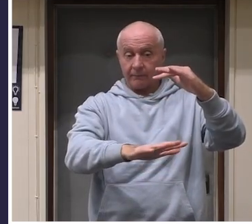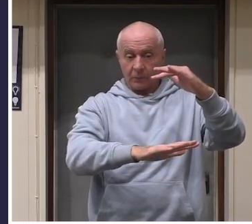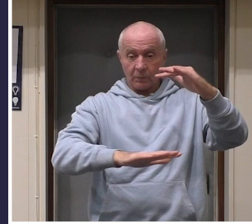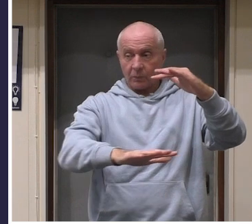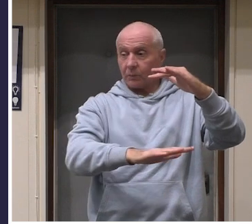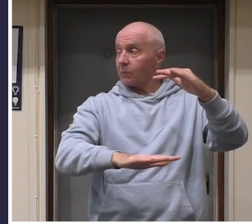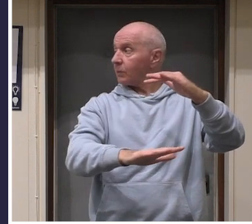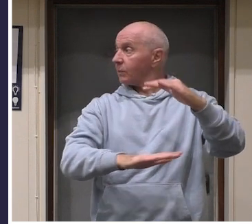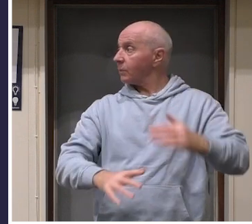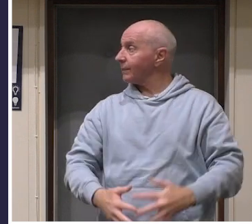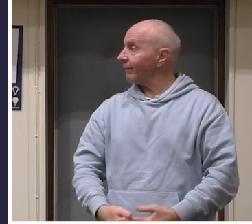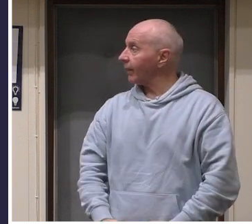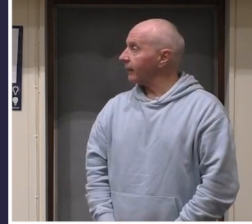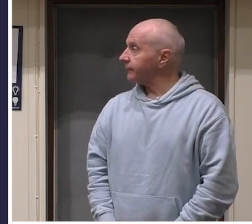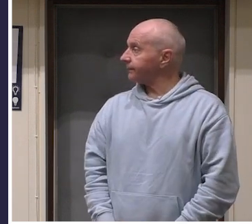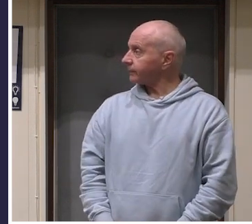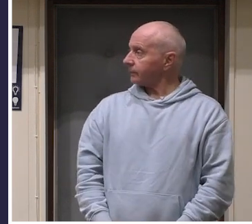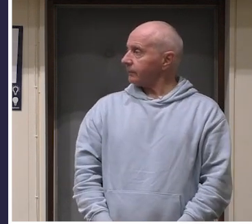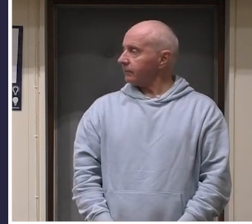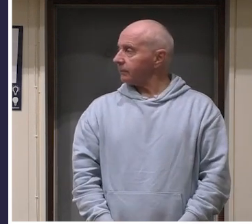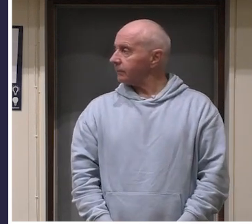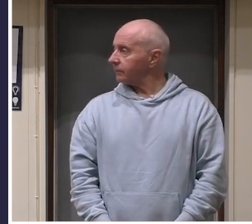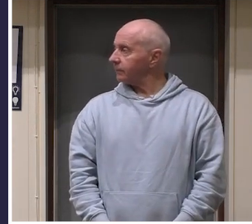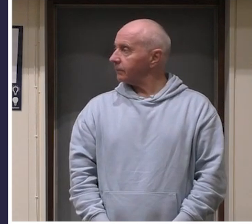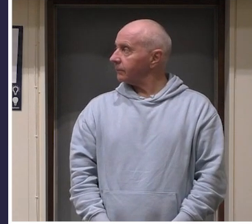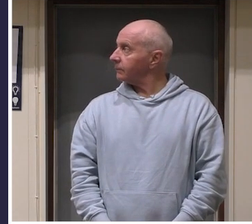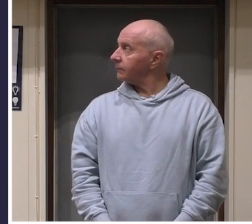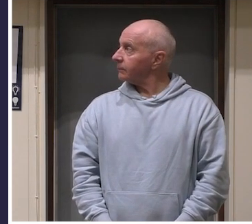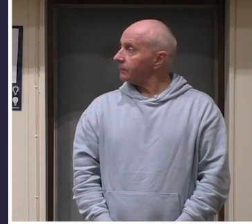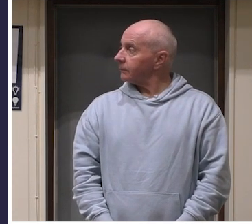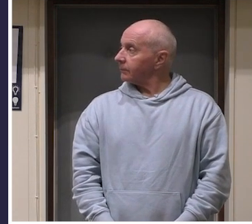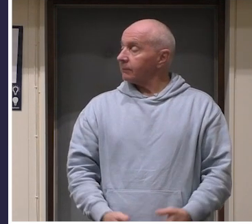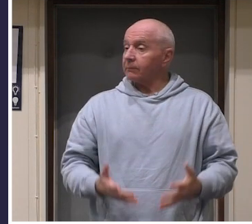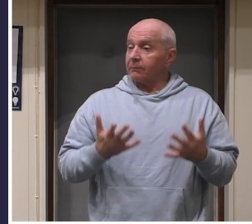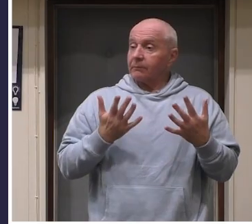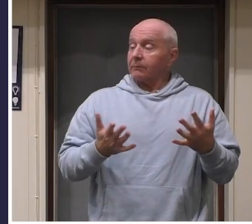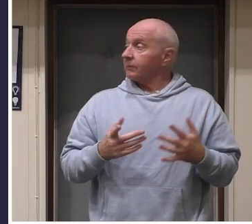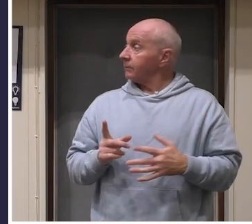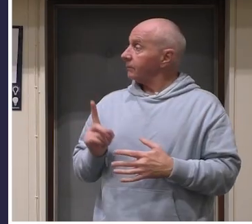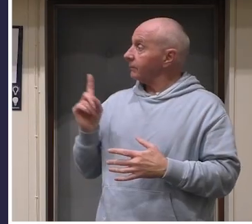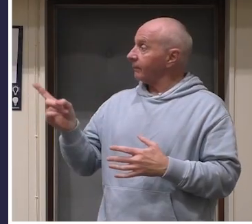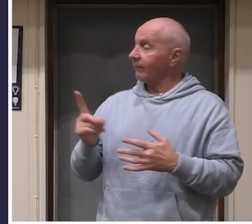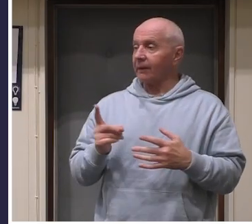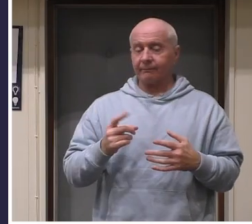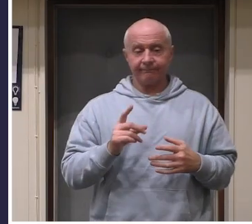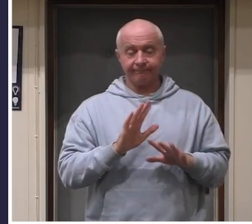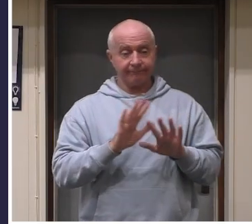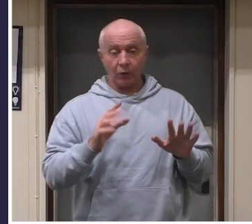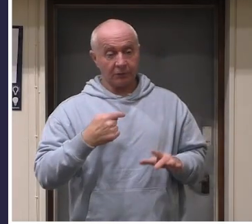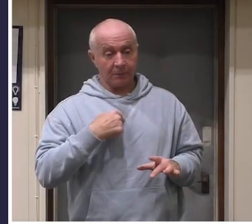very precisely. So that's a concluding summary, and I just want to say it's a team effort. None